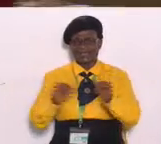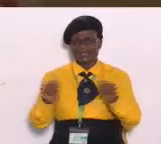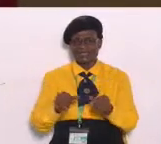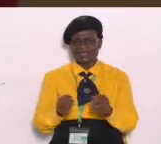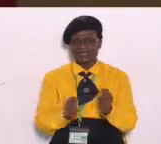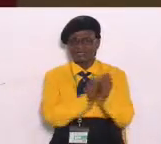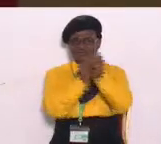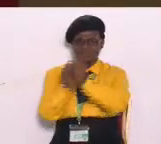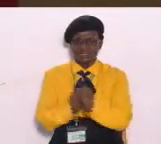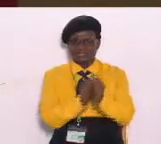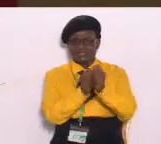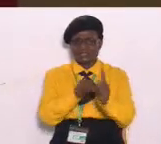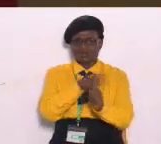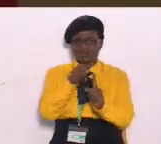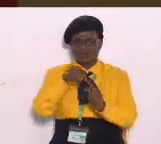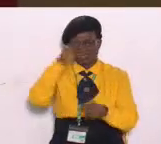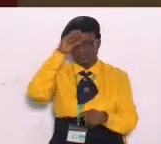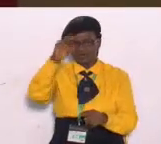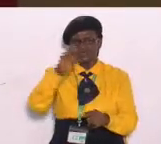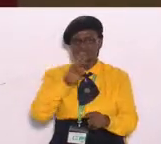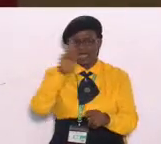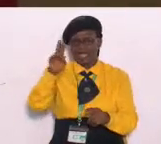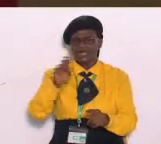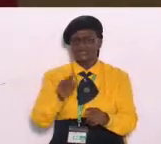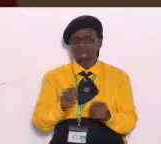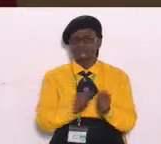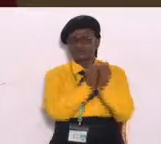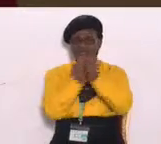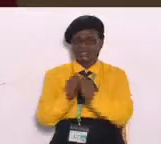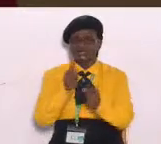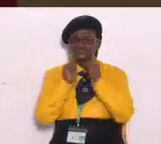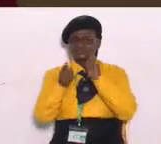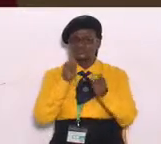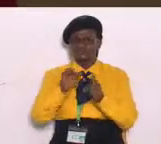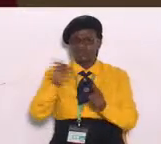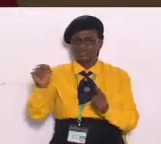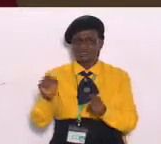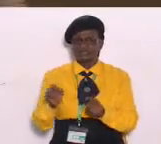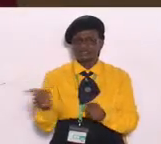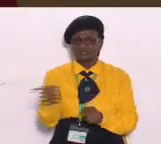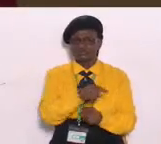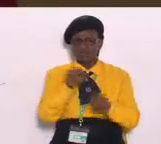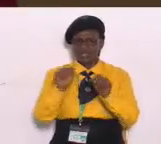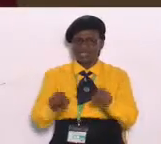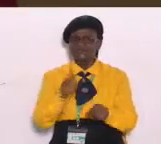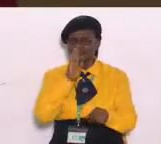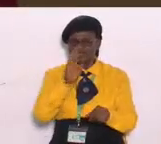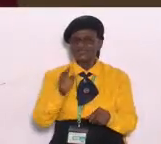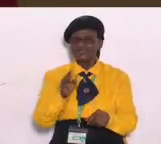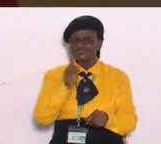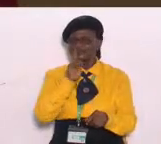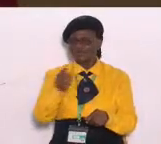And when boys are together talking, you can be sure they are discussing their father.